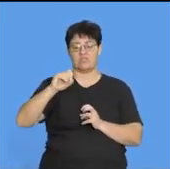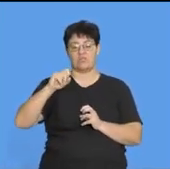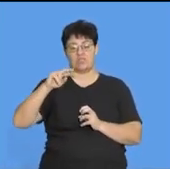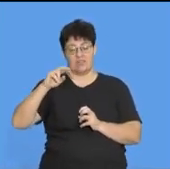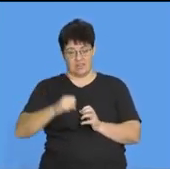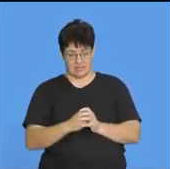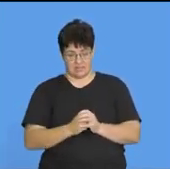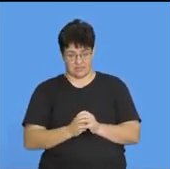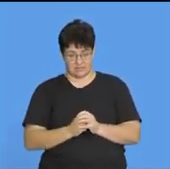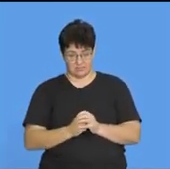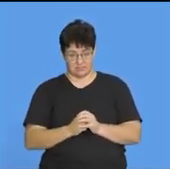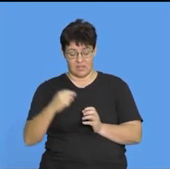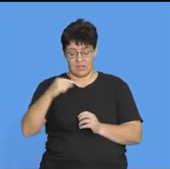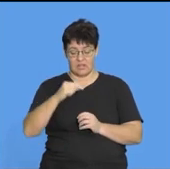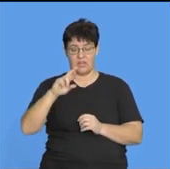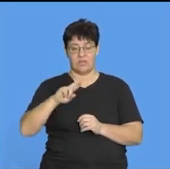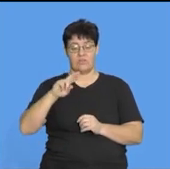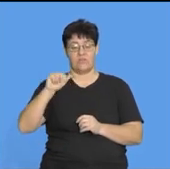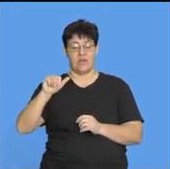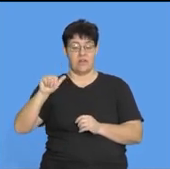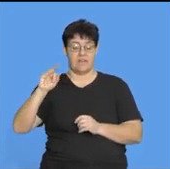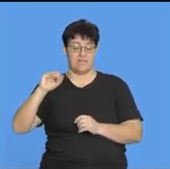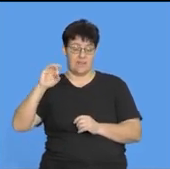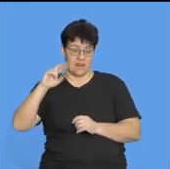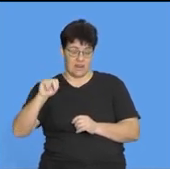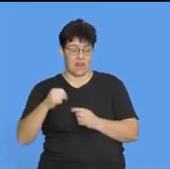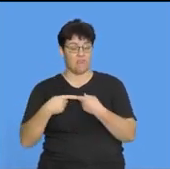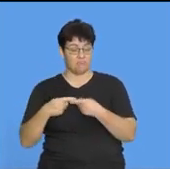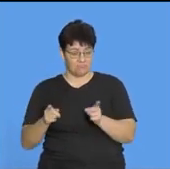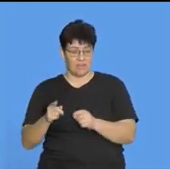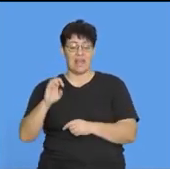Grafting follicle releases estrogen,